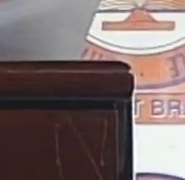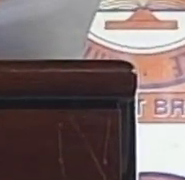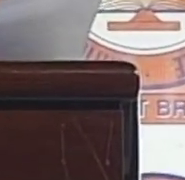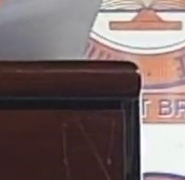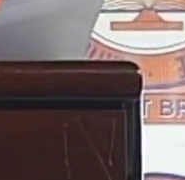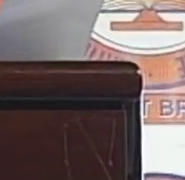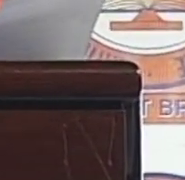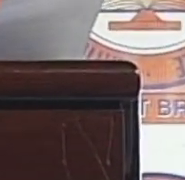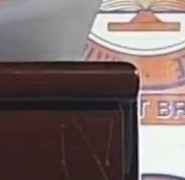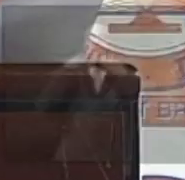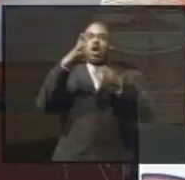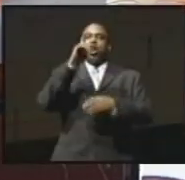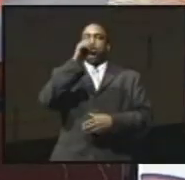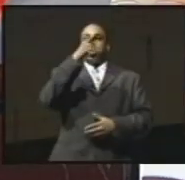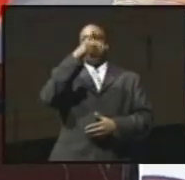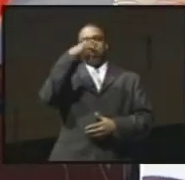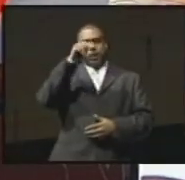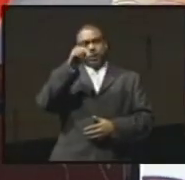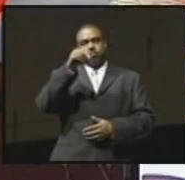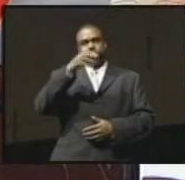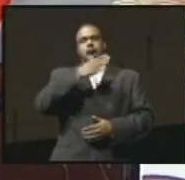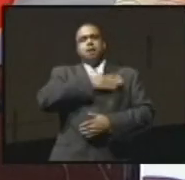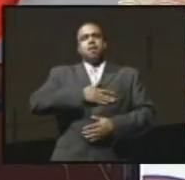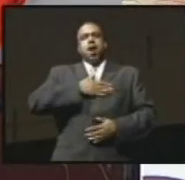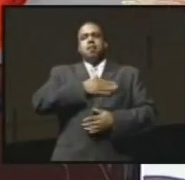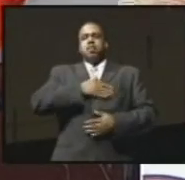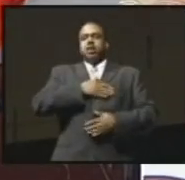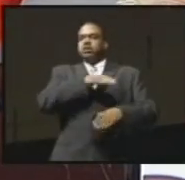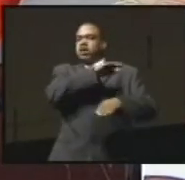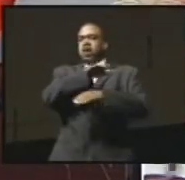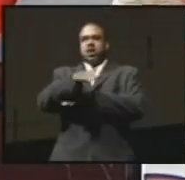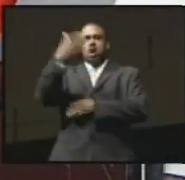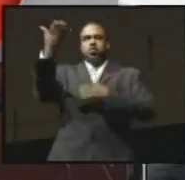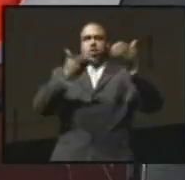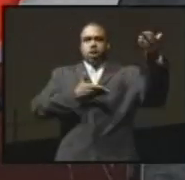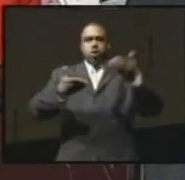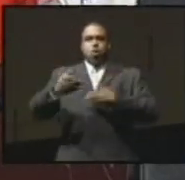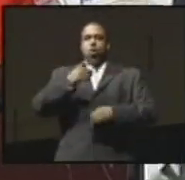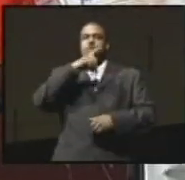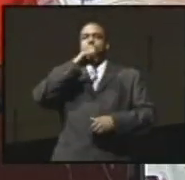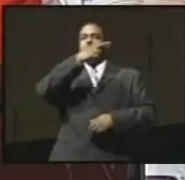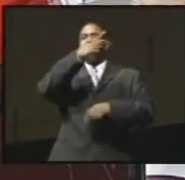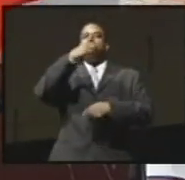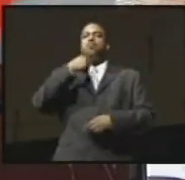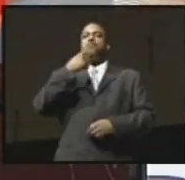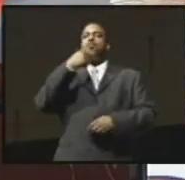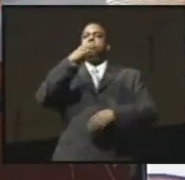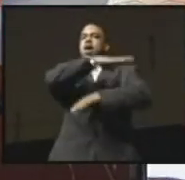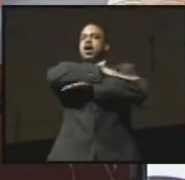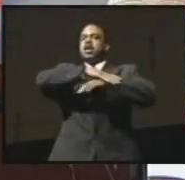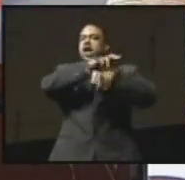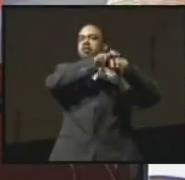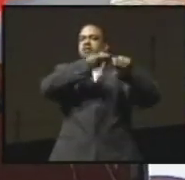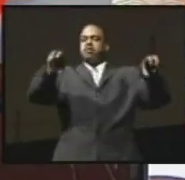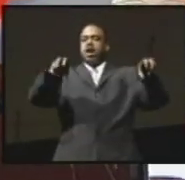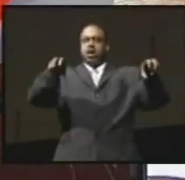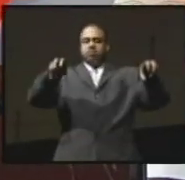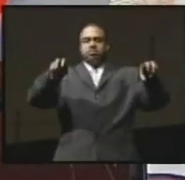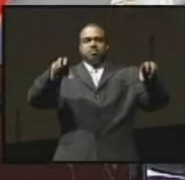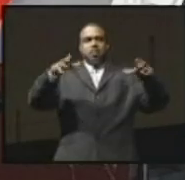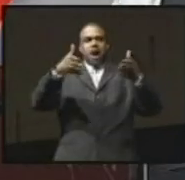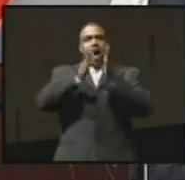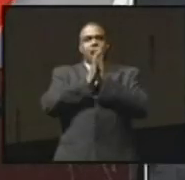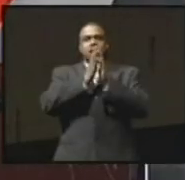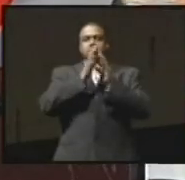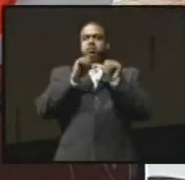Thank you, DeLorean. It is my pleasure this evening to introduce to you the red dais. And red dais, I ask that you please